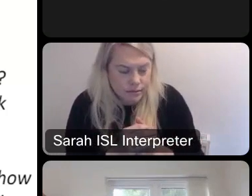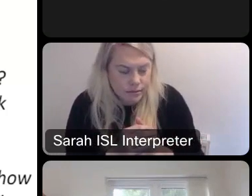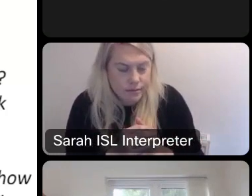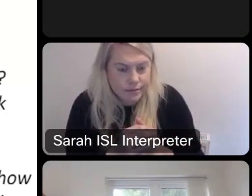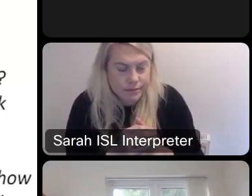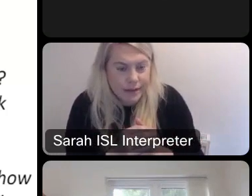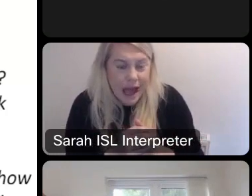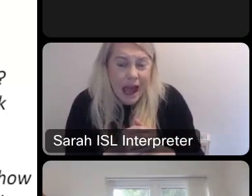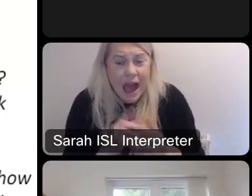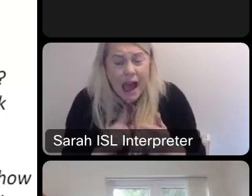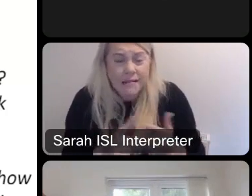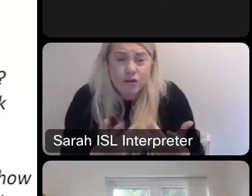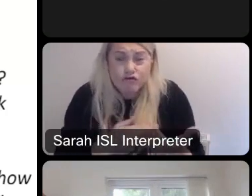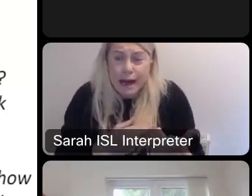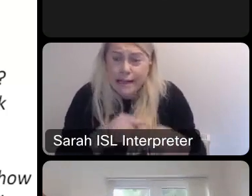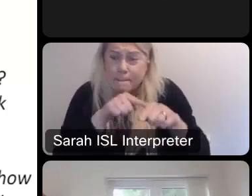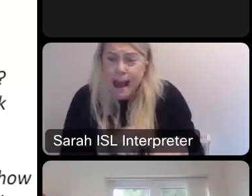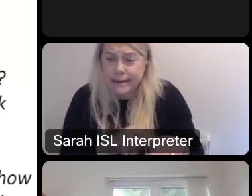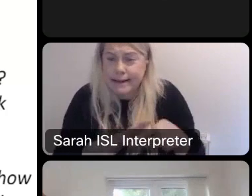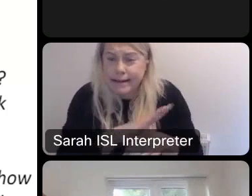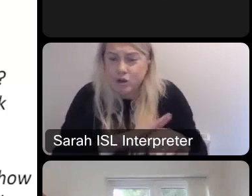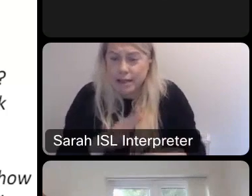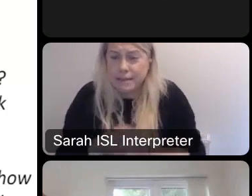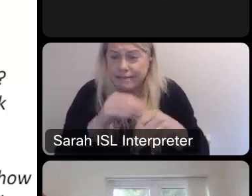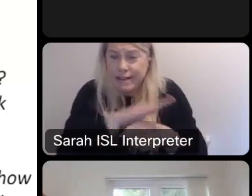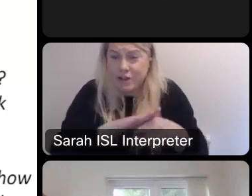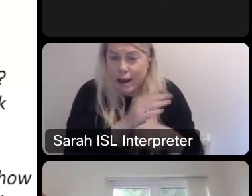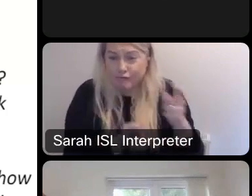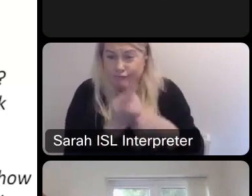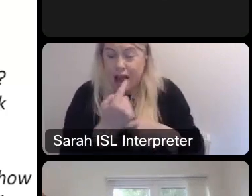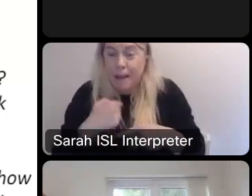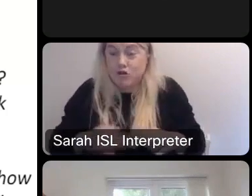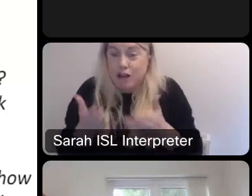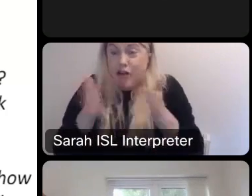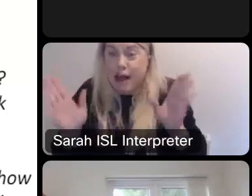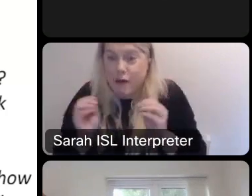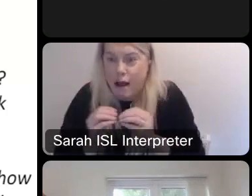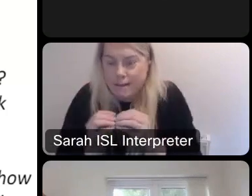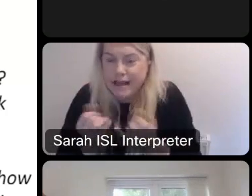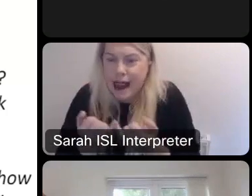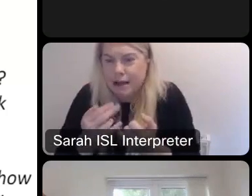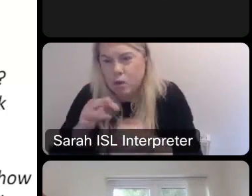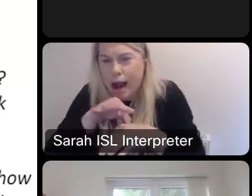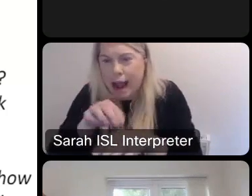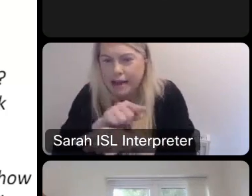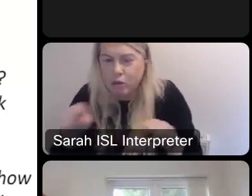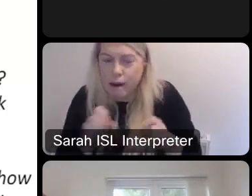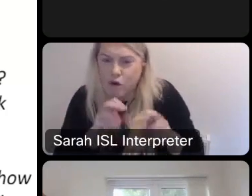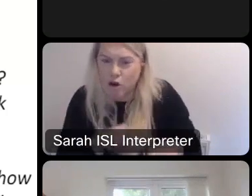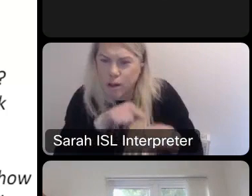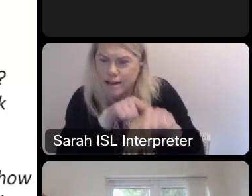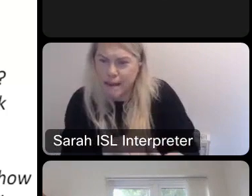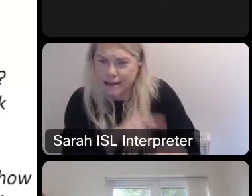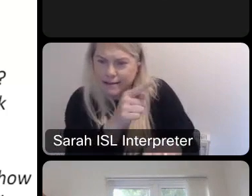whether or not, and this very much depends on the situation. I'm making very general comments as a guide, and obviously it would be led by the individual person